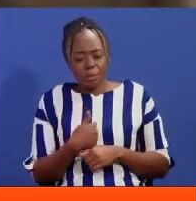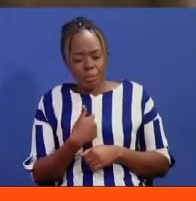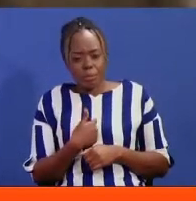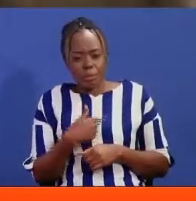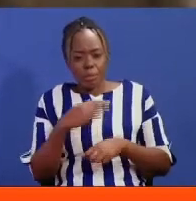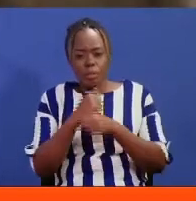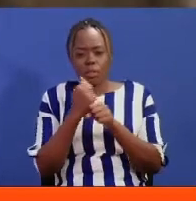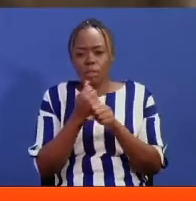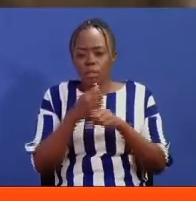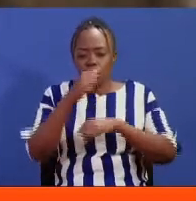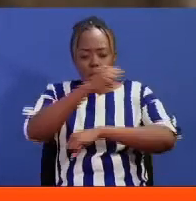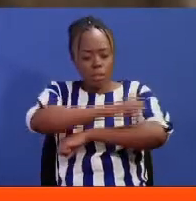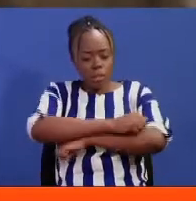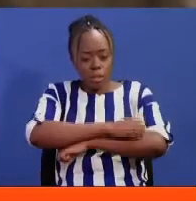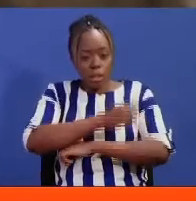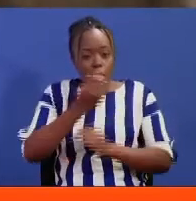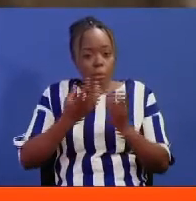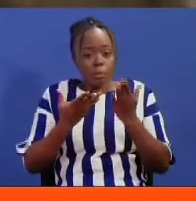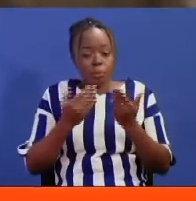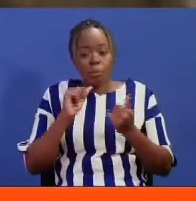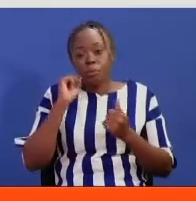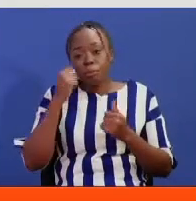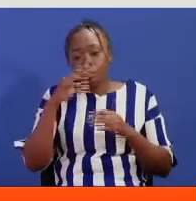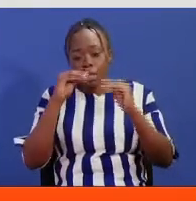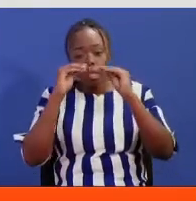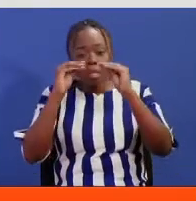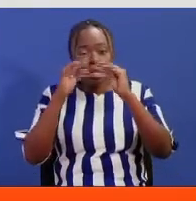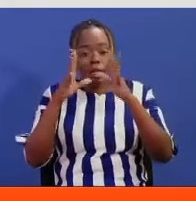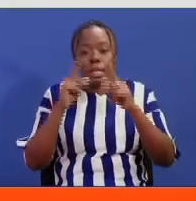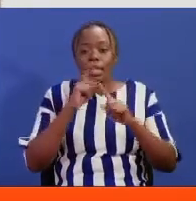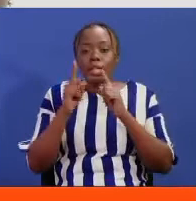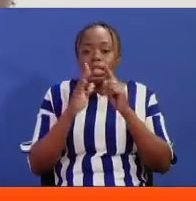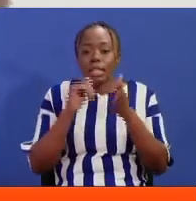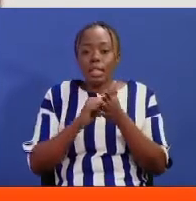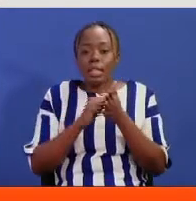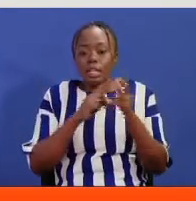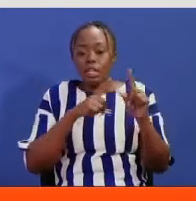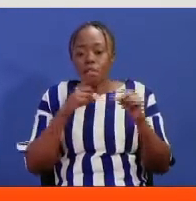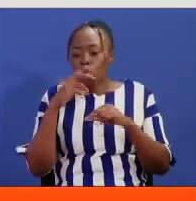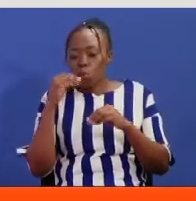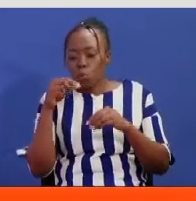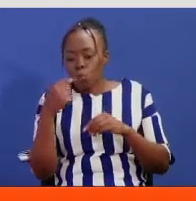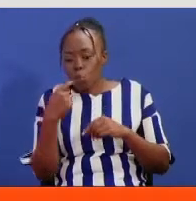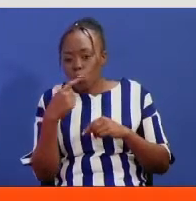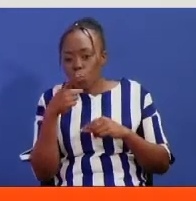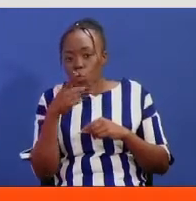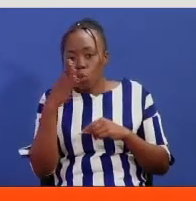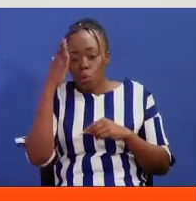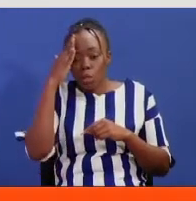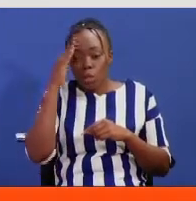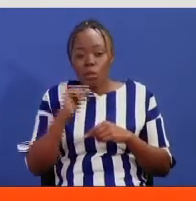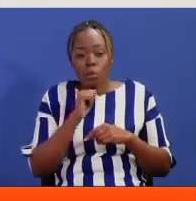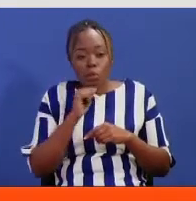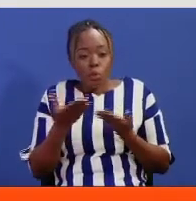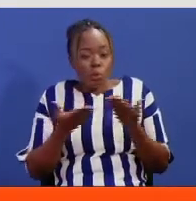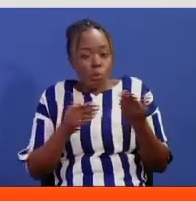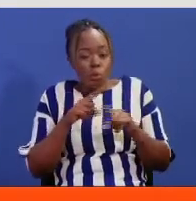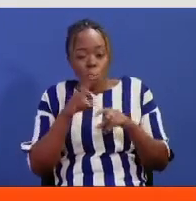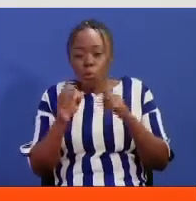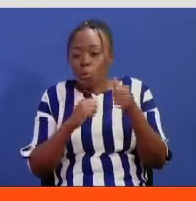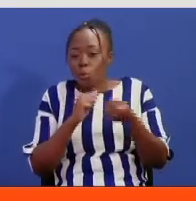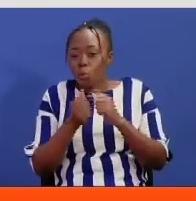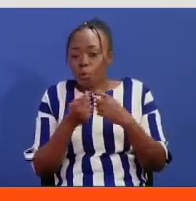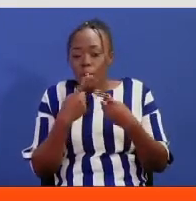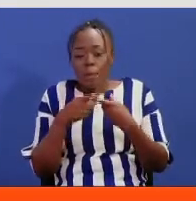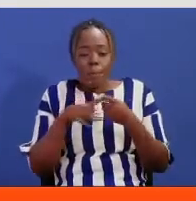work with schools and you'd hear teachers saying that they were told to go for the vaccine. You don't know what you're being vaccinated with, but you're told if you